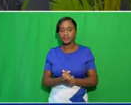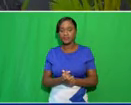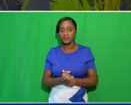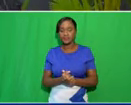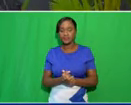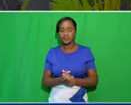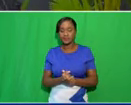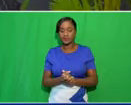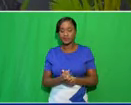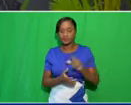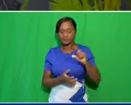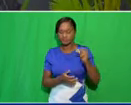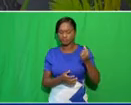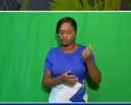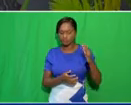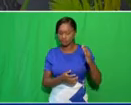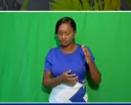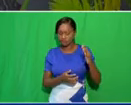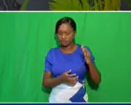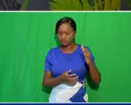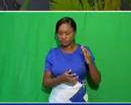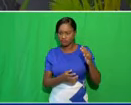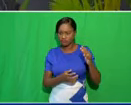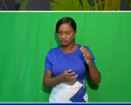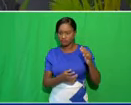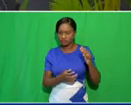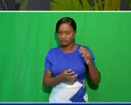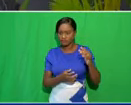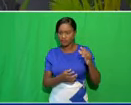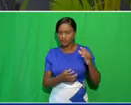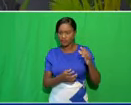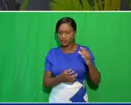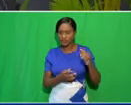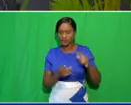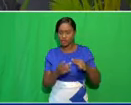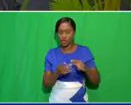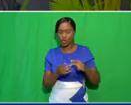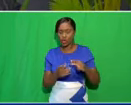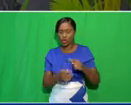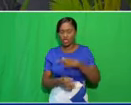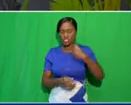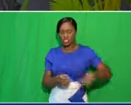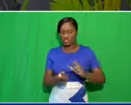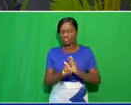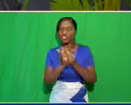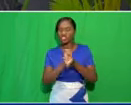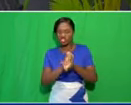in 2015, second now that China changed some of its